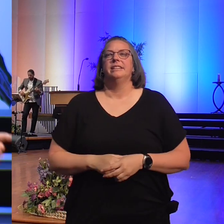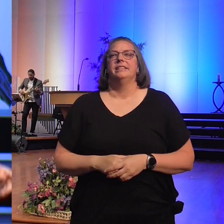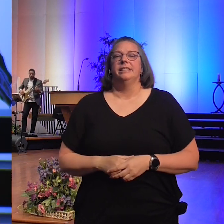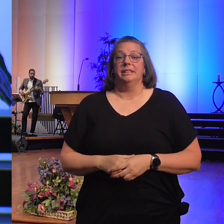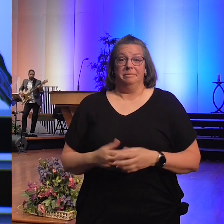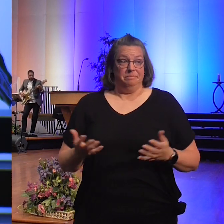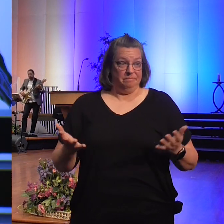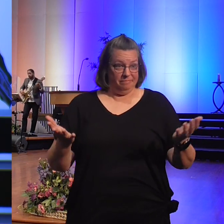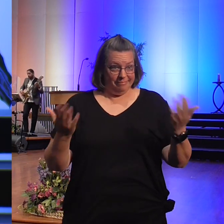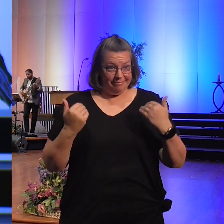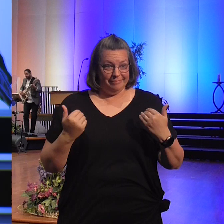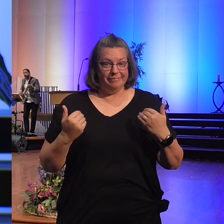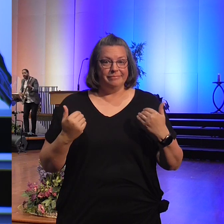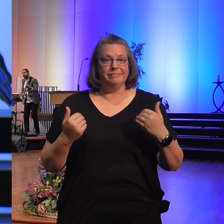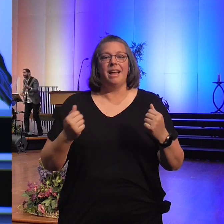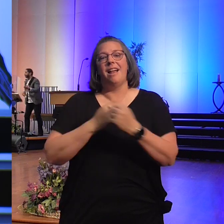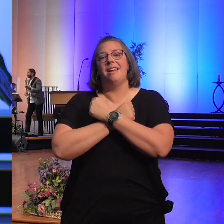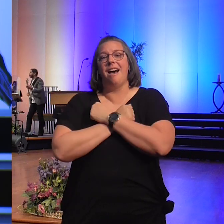Here we go.